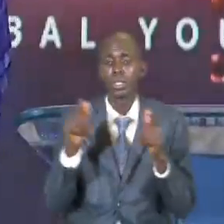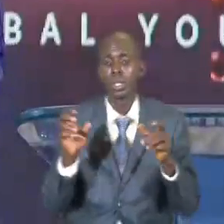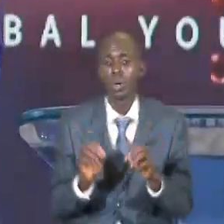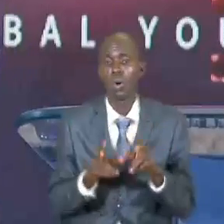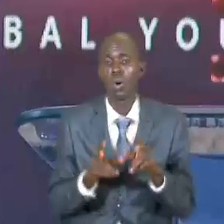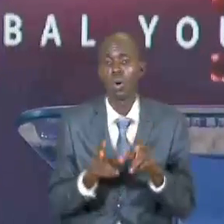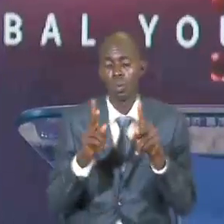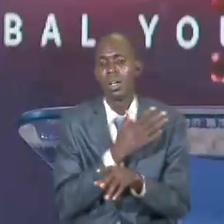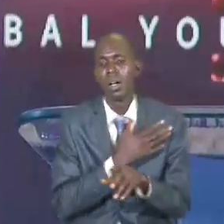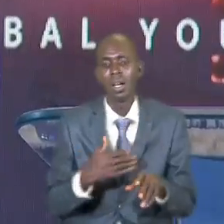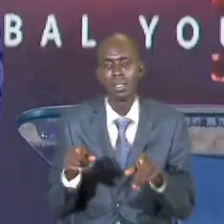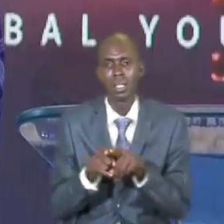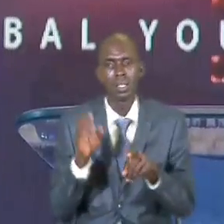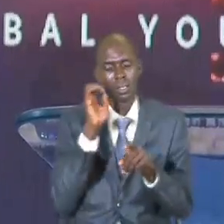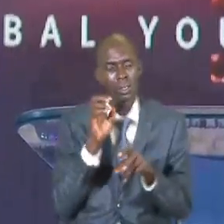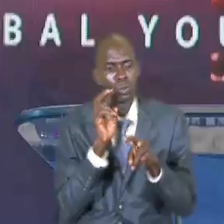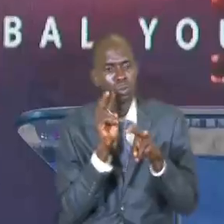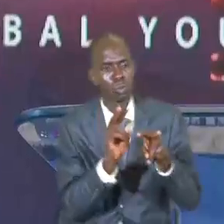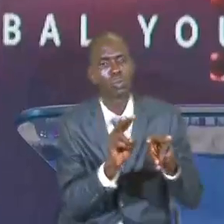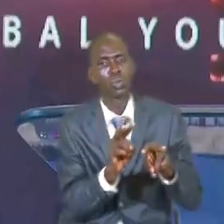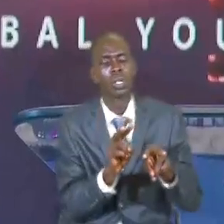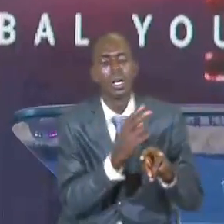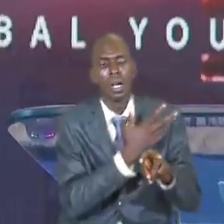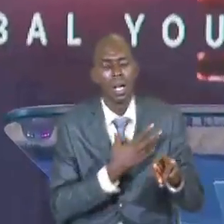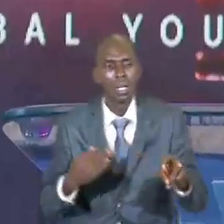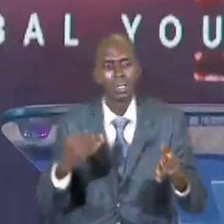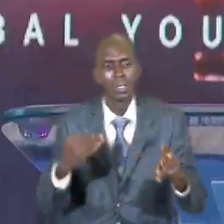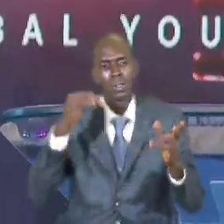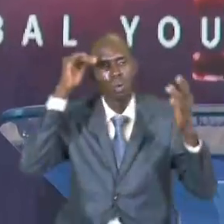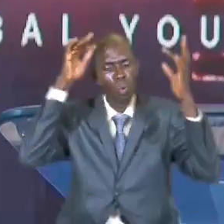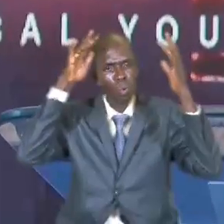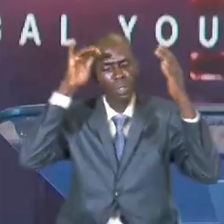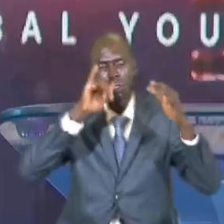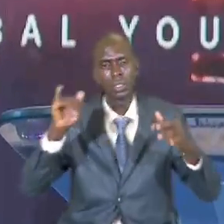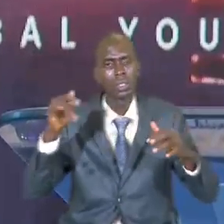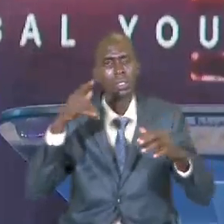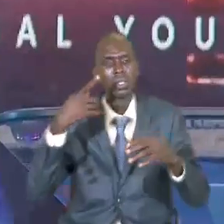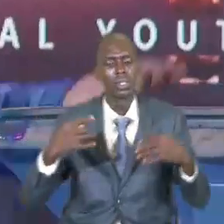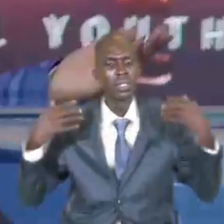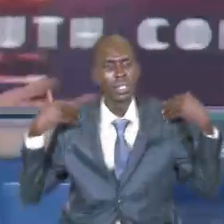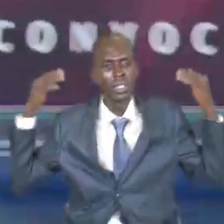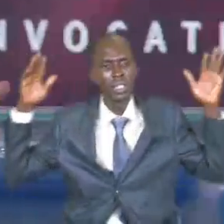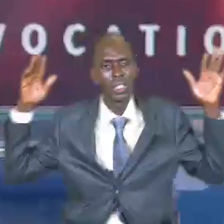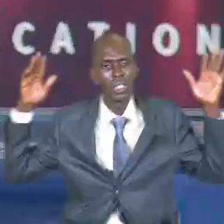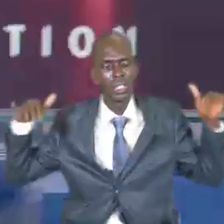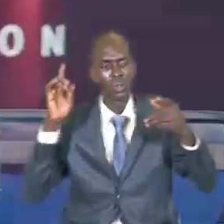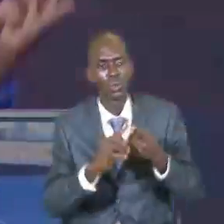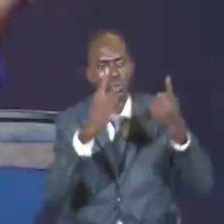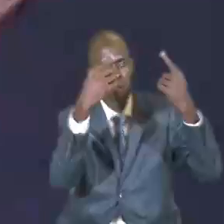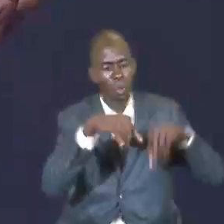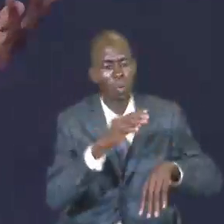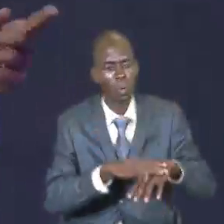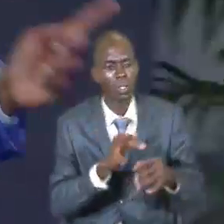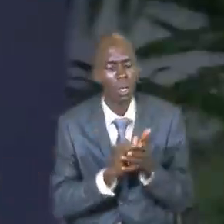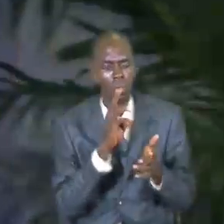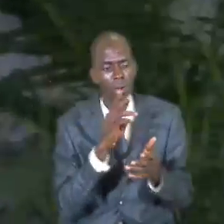was waiting for an angel to come. His eyes were glued at that pool until Christ came and jolted